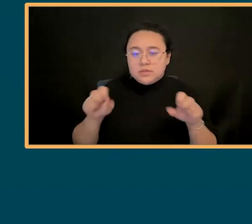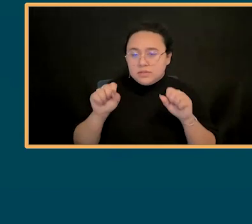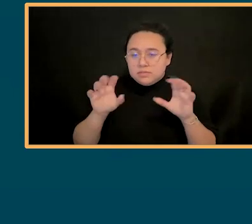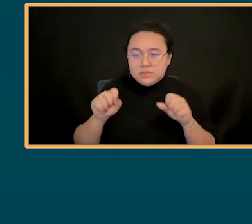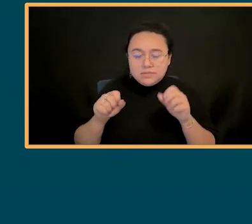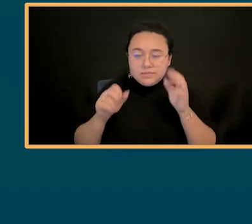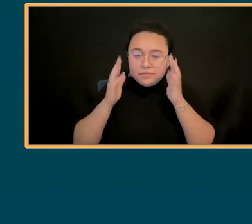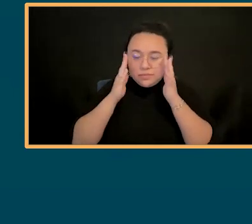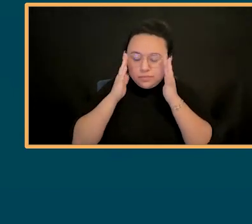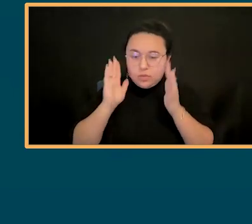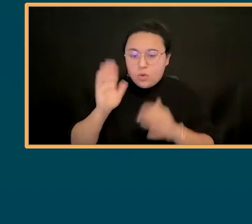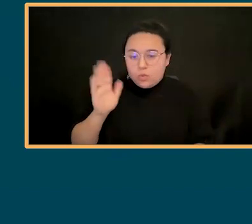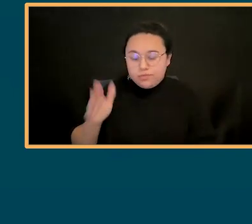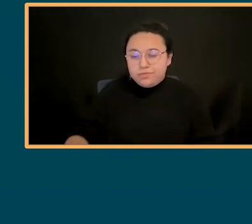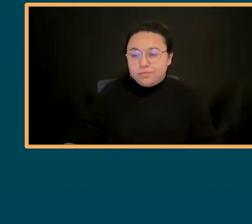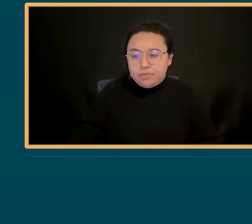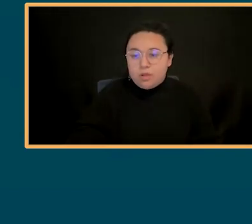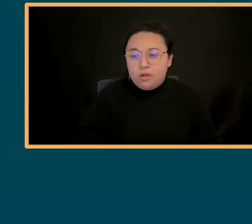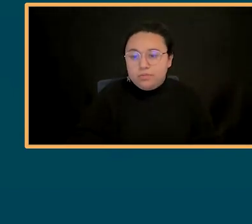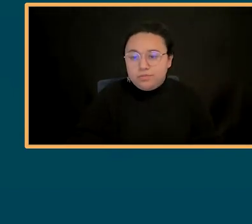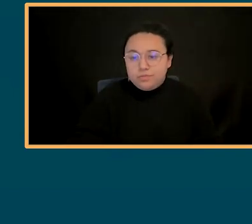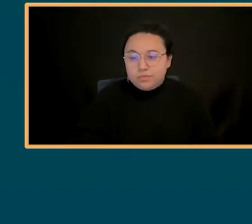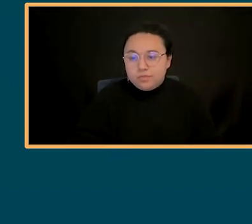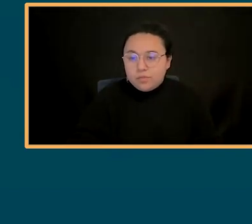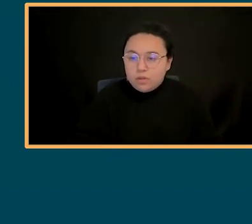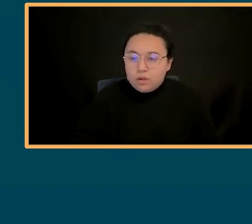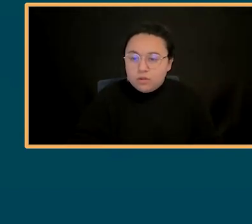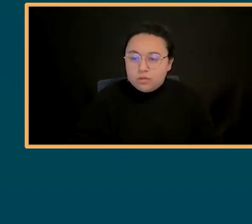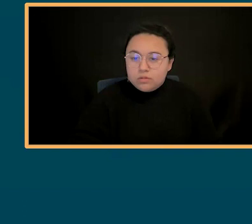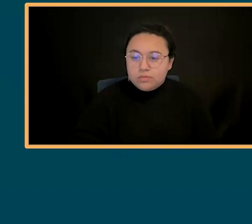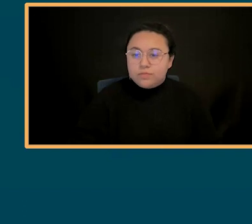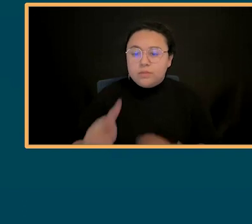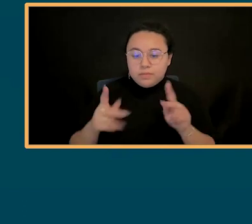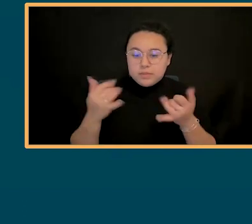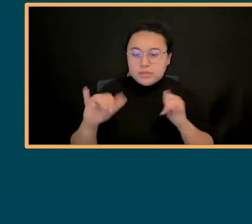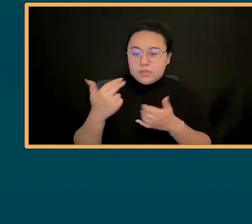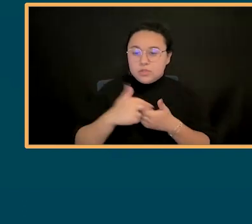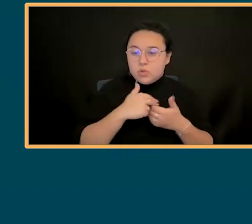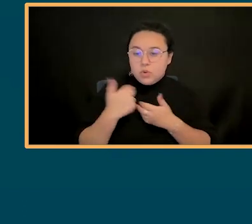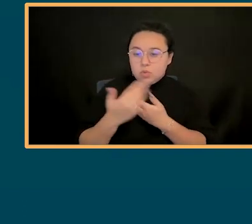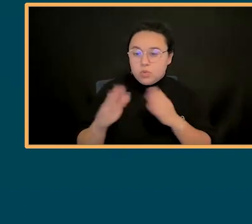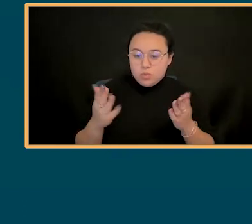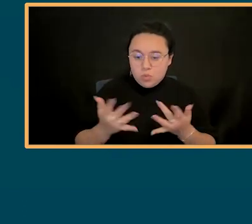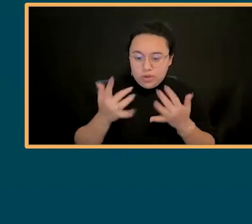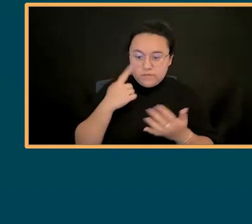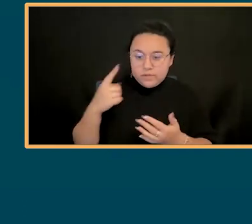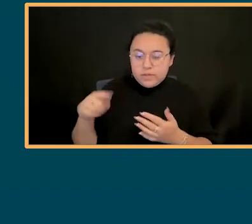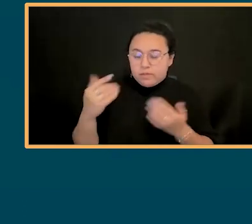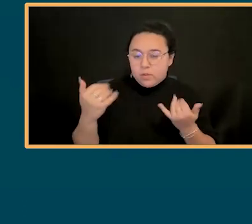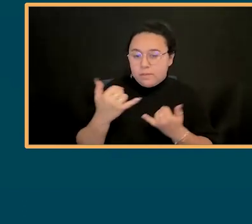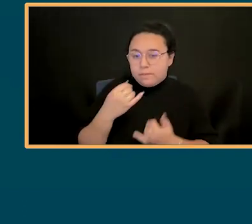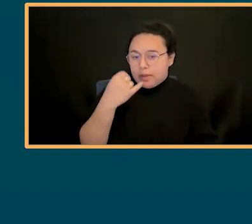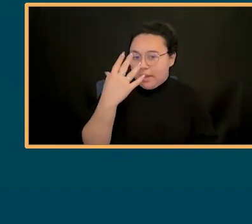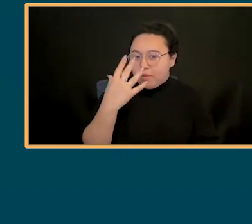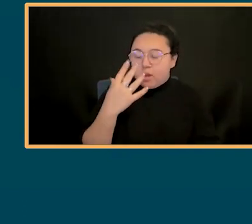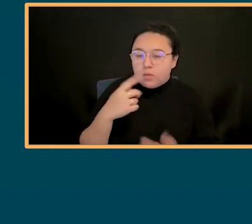be amazing. People are still coming into the room, so while we're waiting for them, why don't you go ahead and turn on your camera? I want to